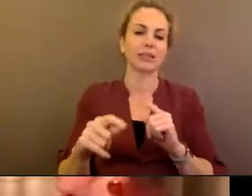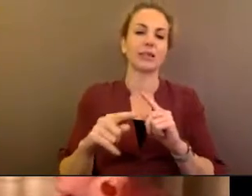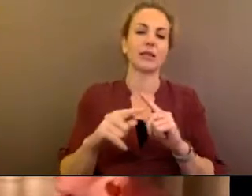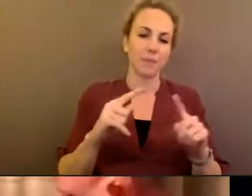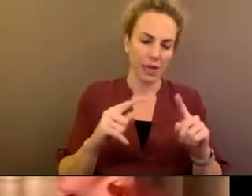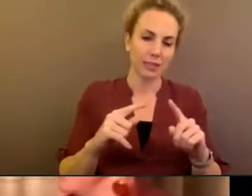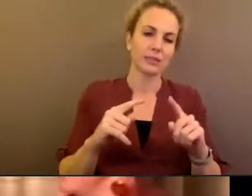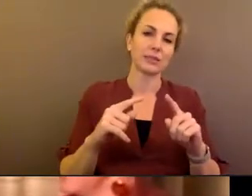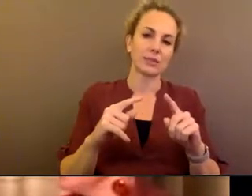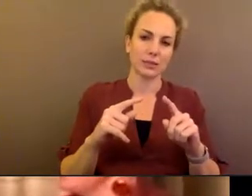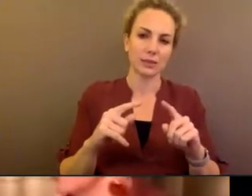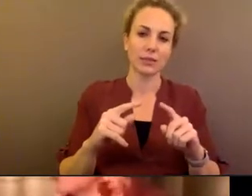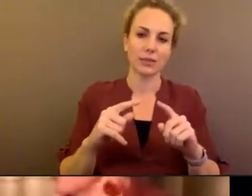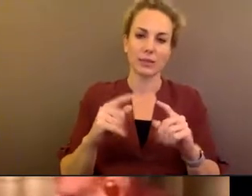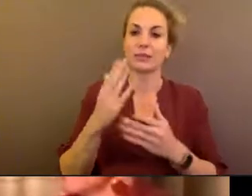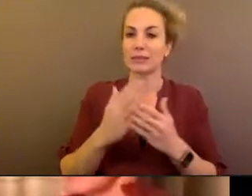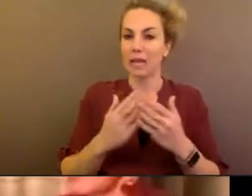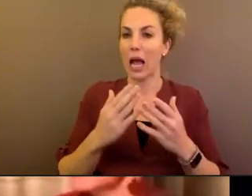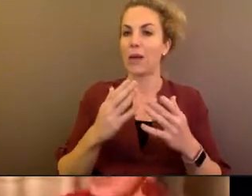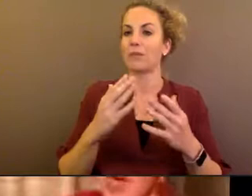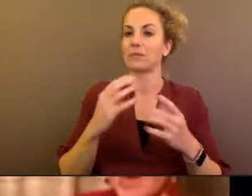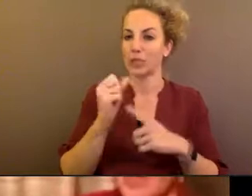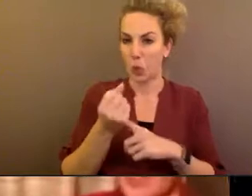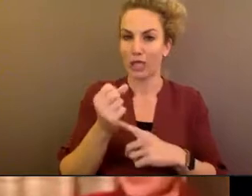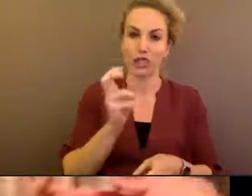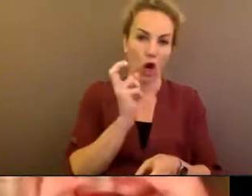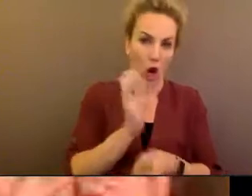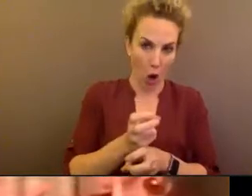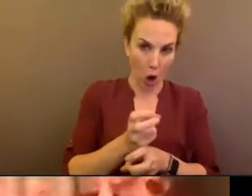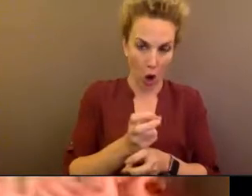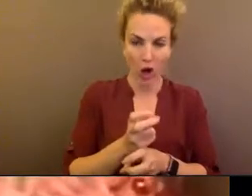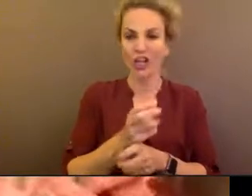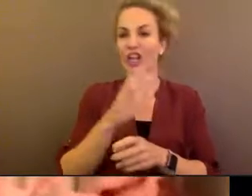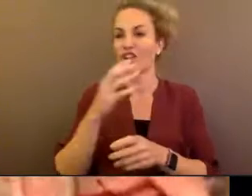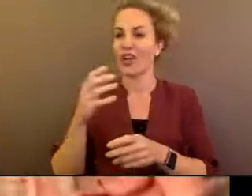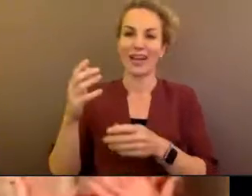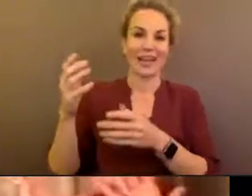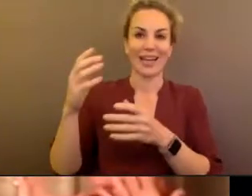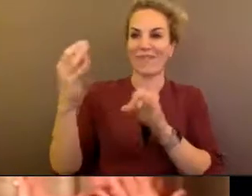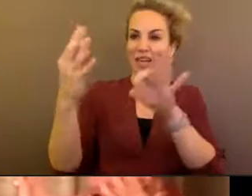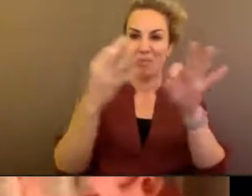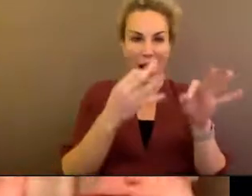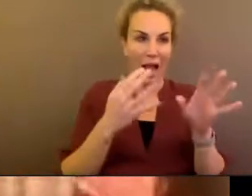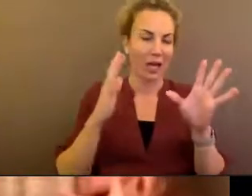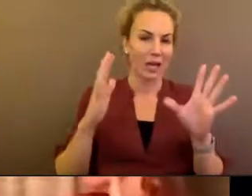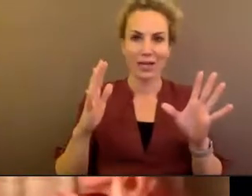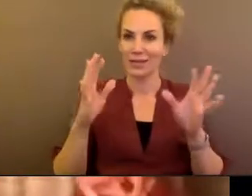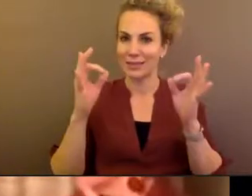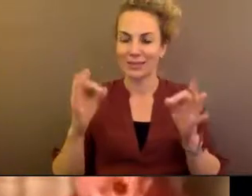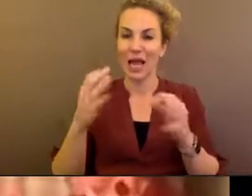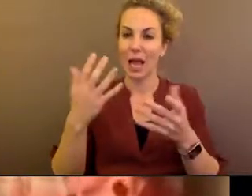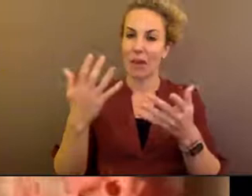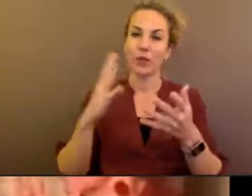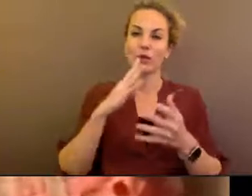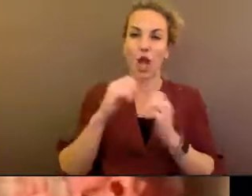about some of them, are much harder. And then you have to take all the guidance you can, and then you bring, sometimes you want to consult